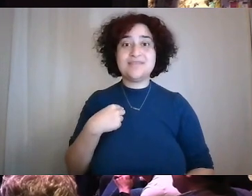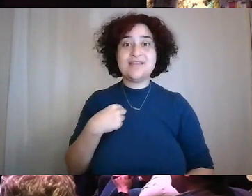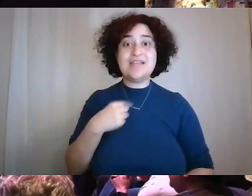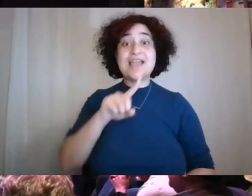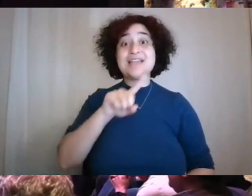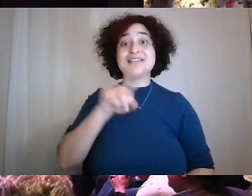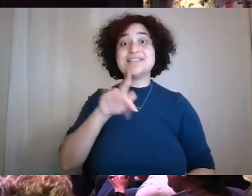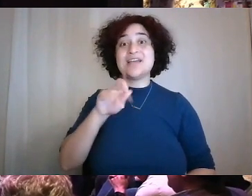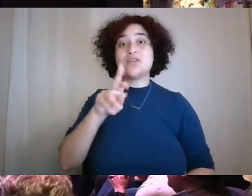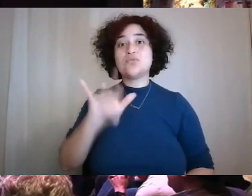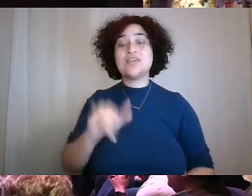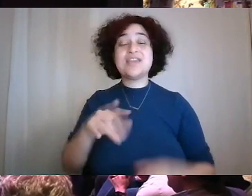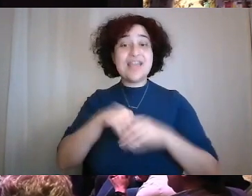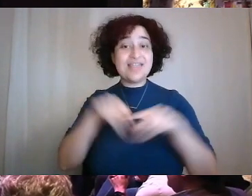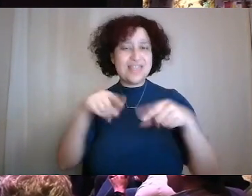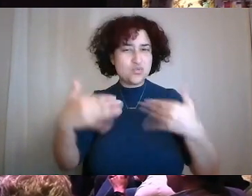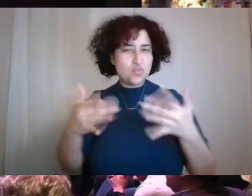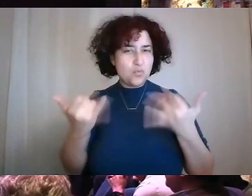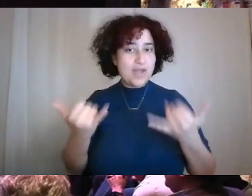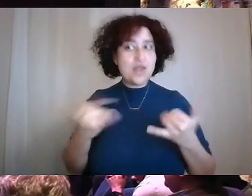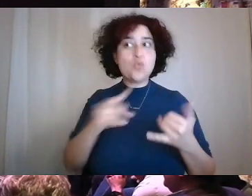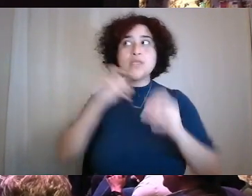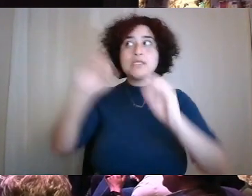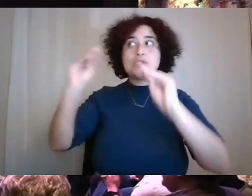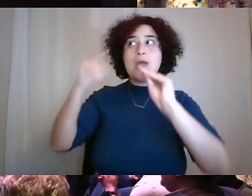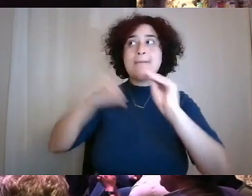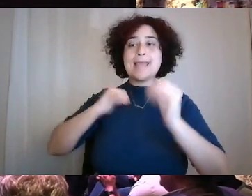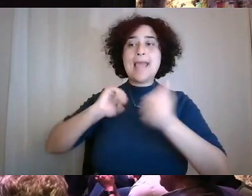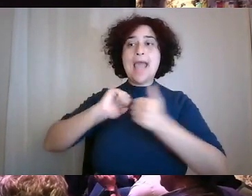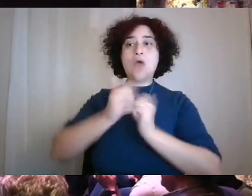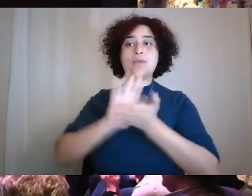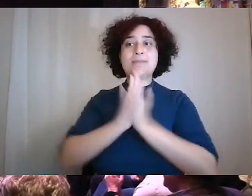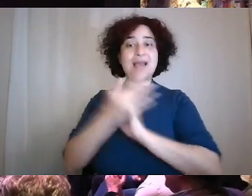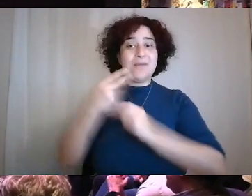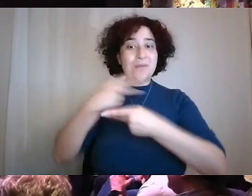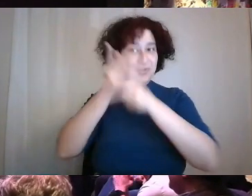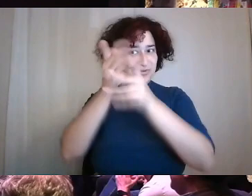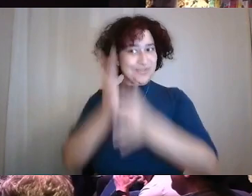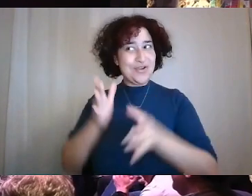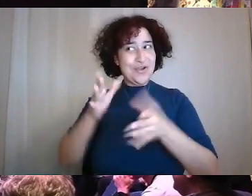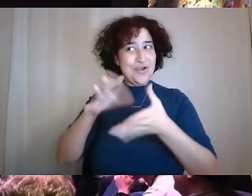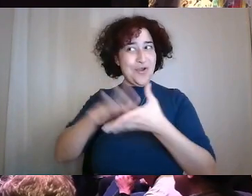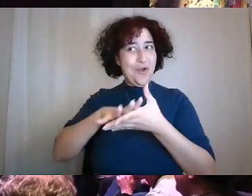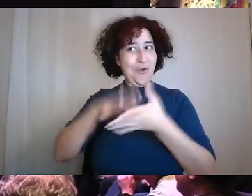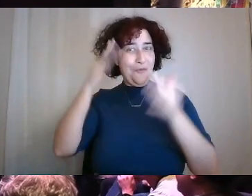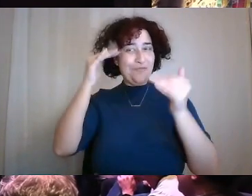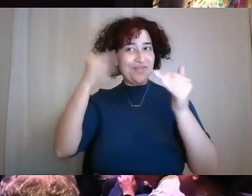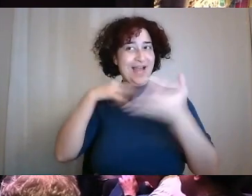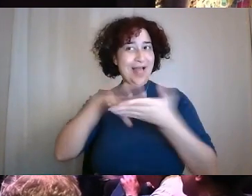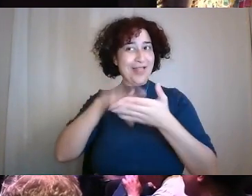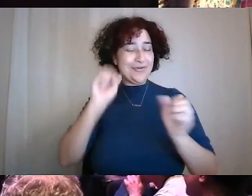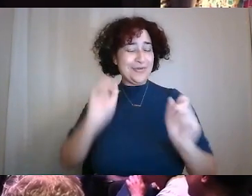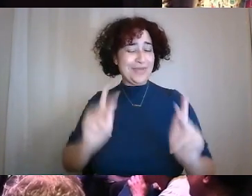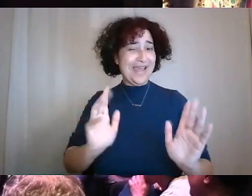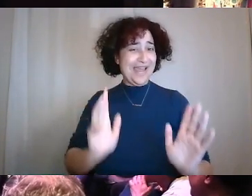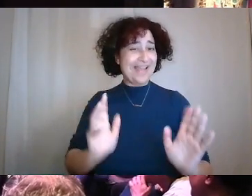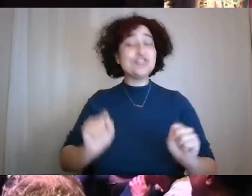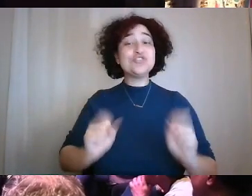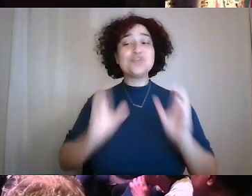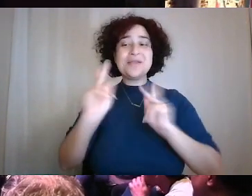be a producer. Hopefully I learned okay. And so many individuals in this room